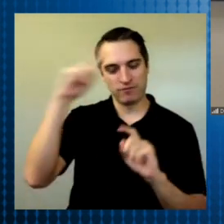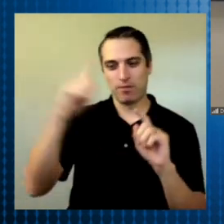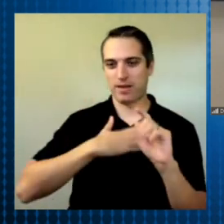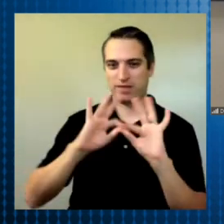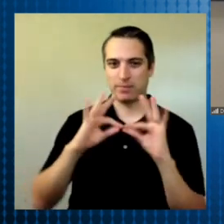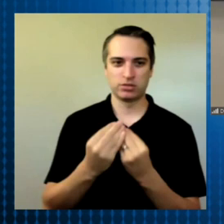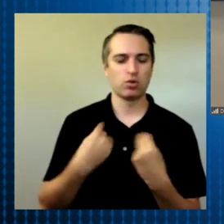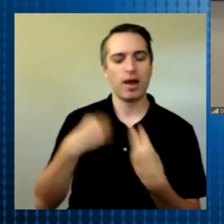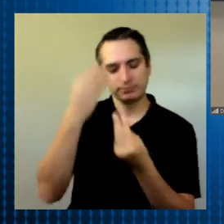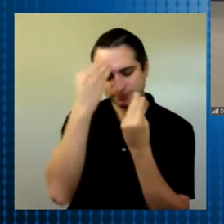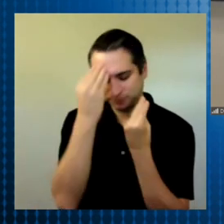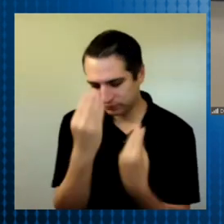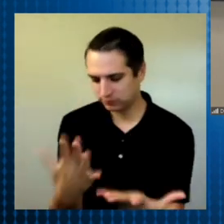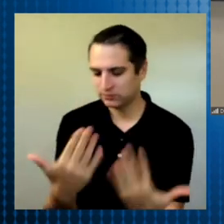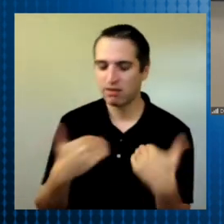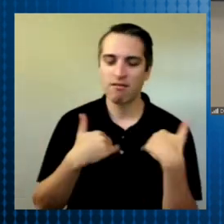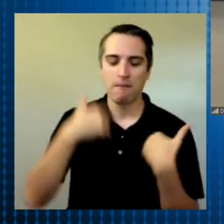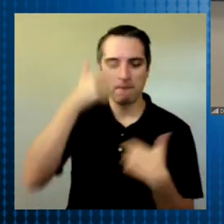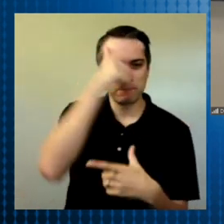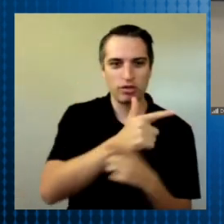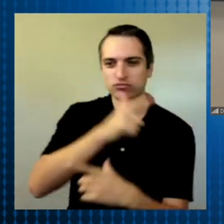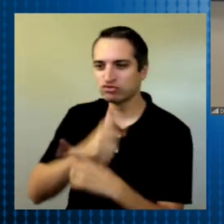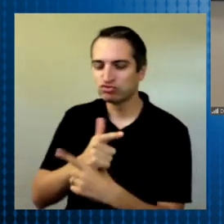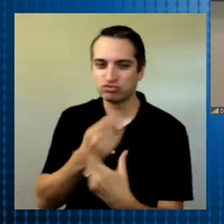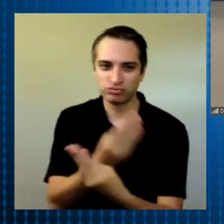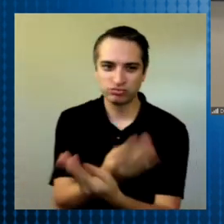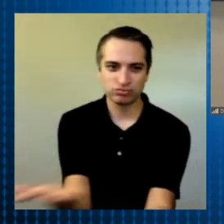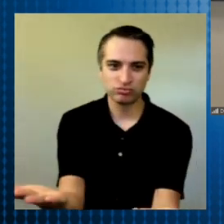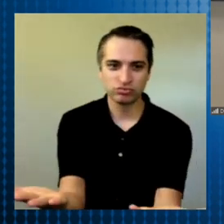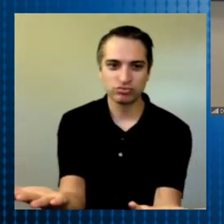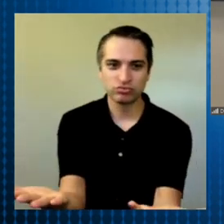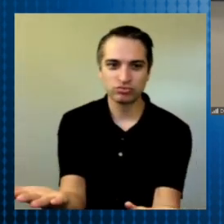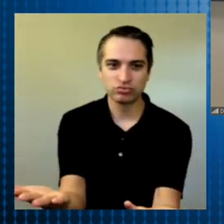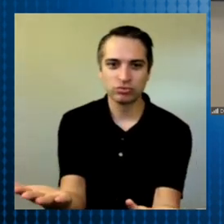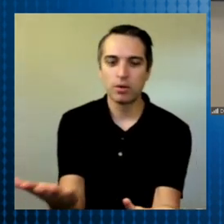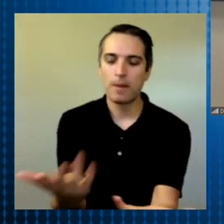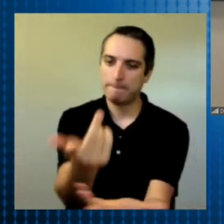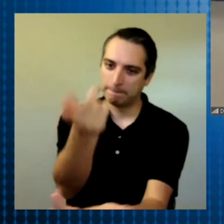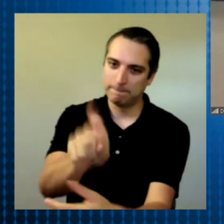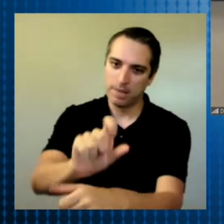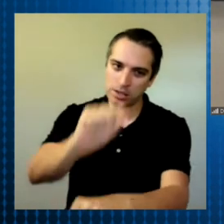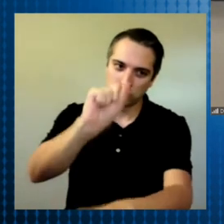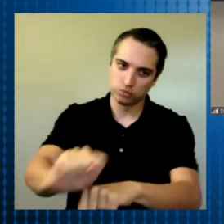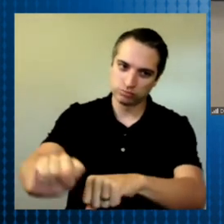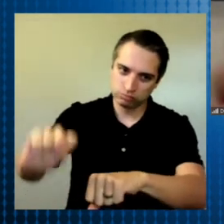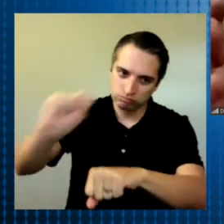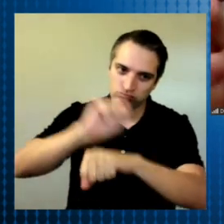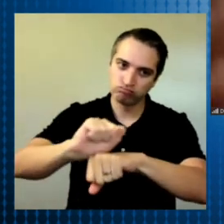young brothers and sisters, strongly, you must put the work in.